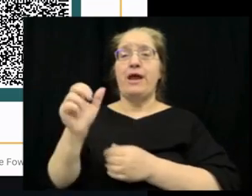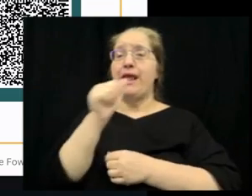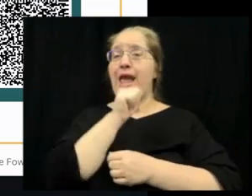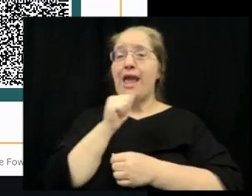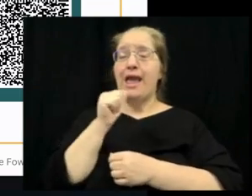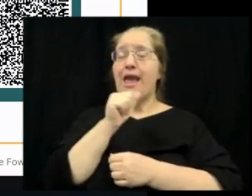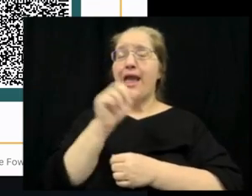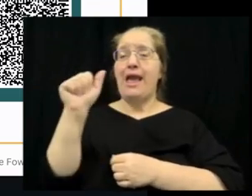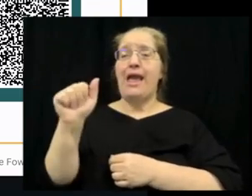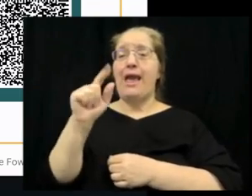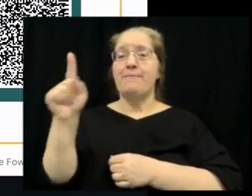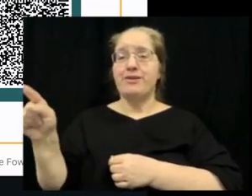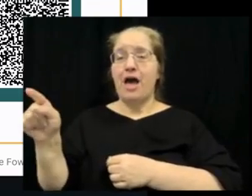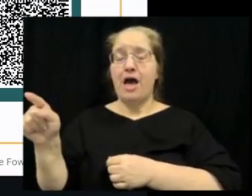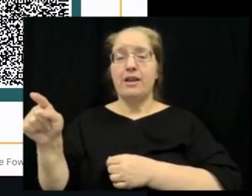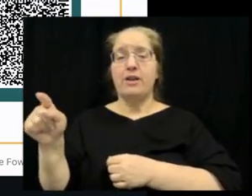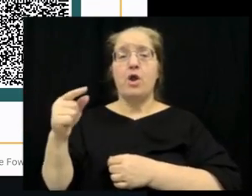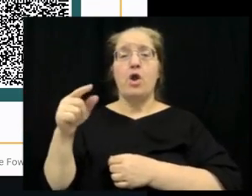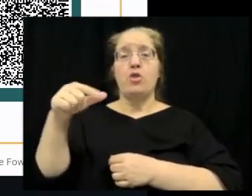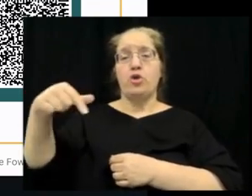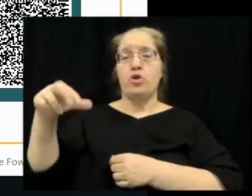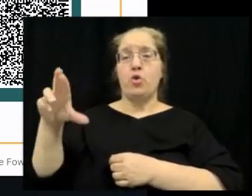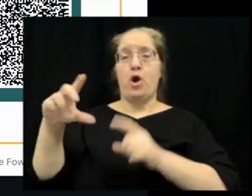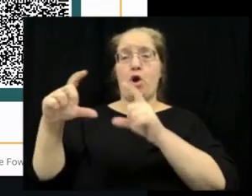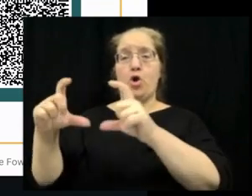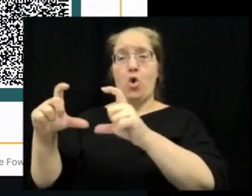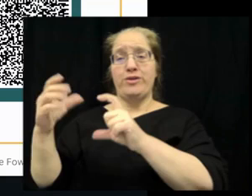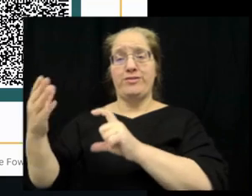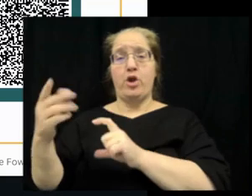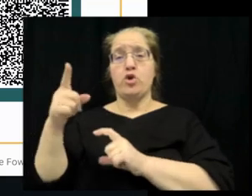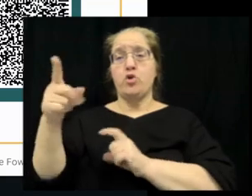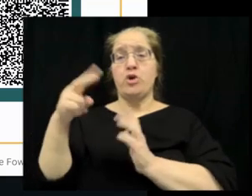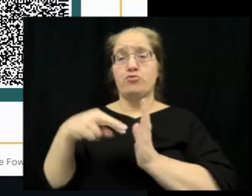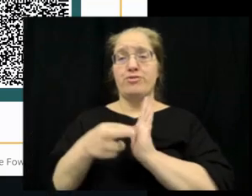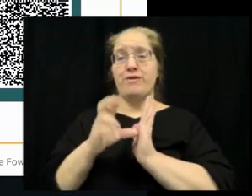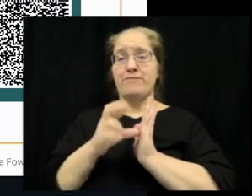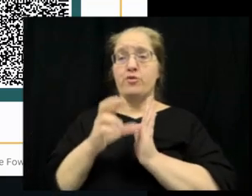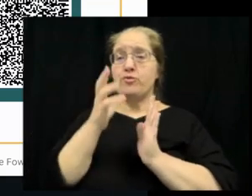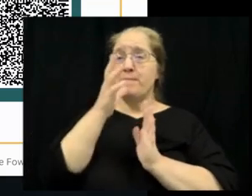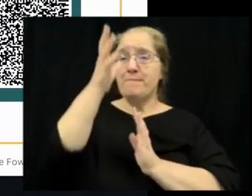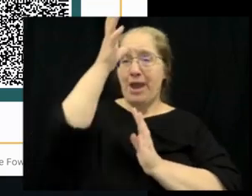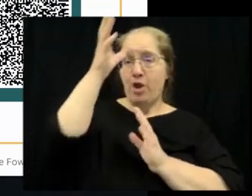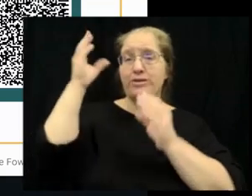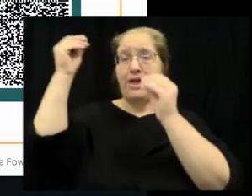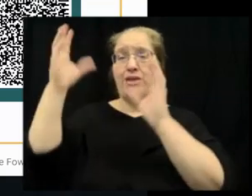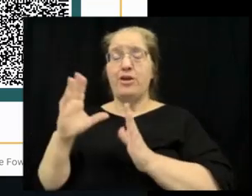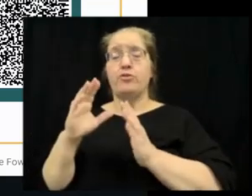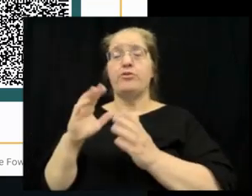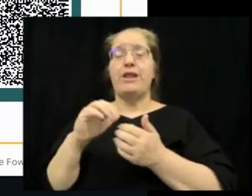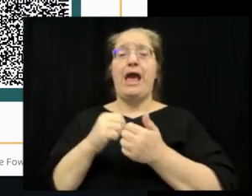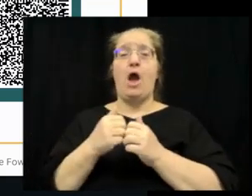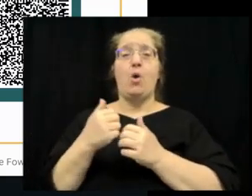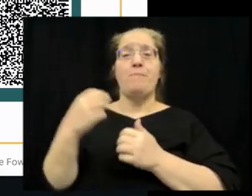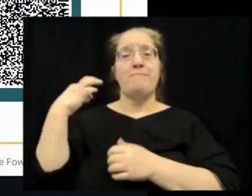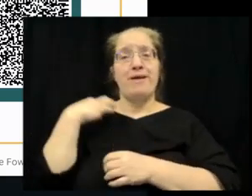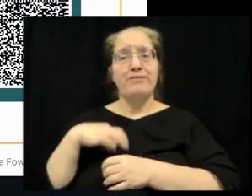here that you can read the reviews from parents, from educators, and how helpful it's been both to